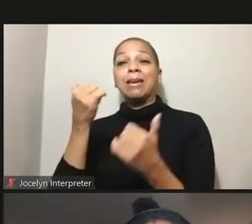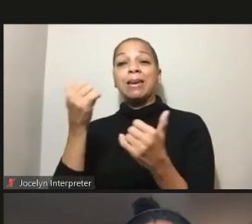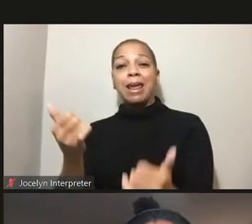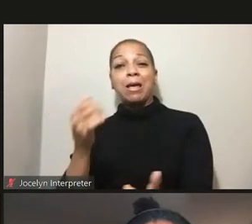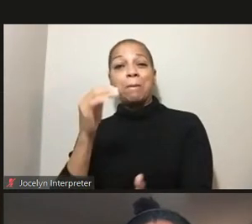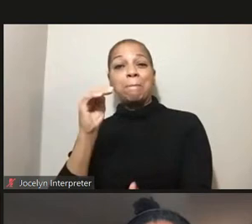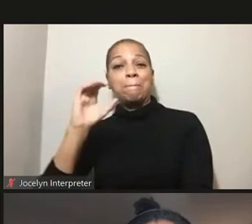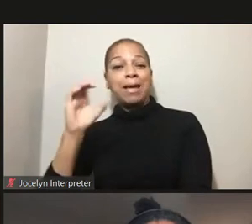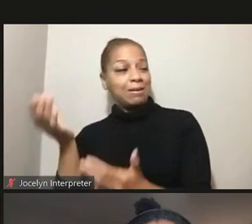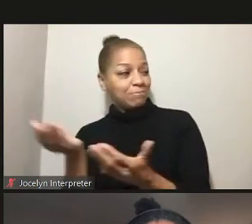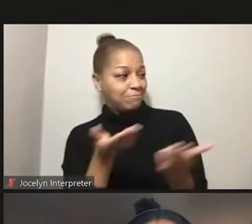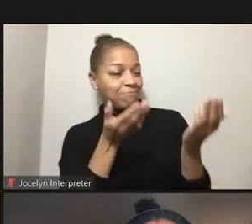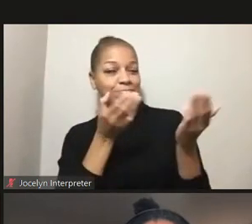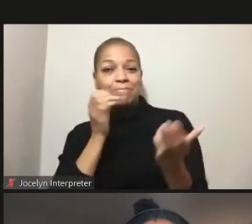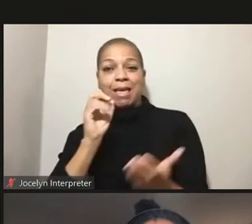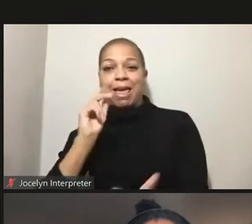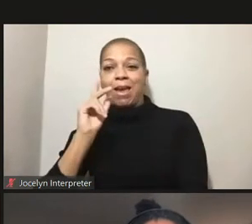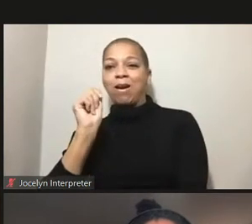to Erica Wall.